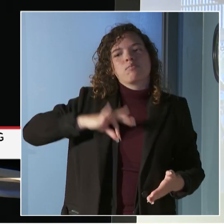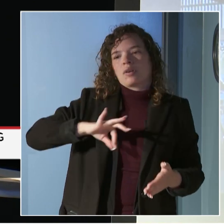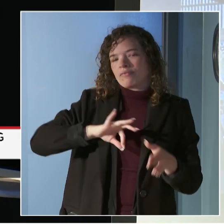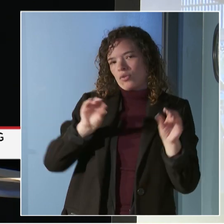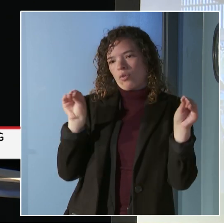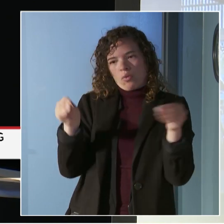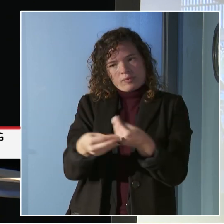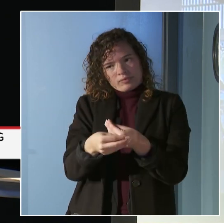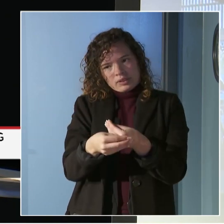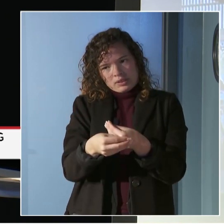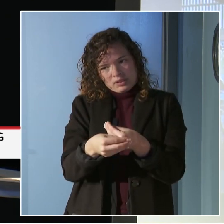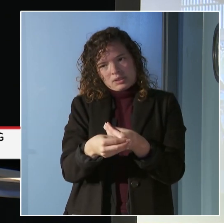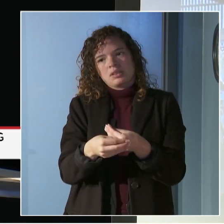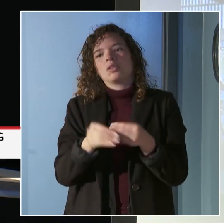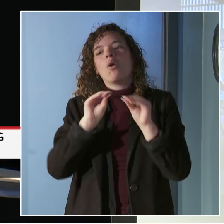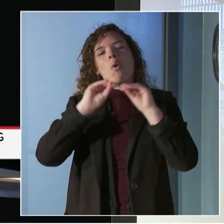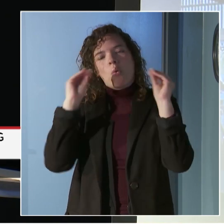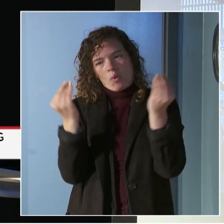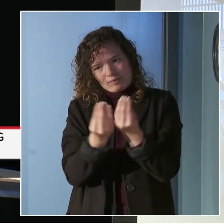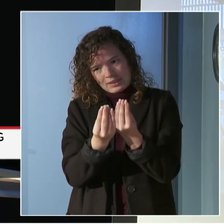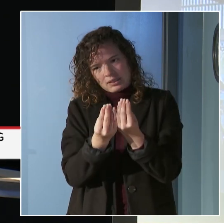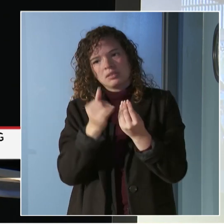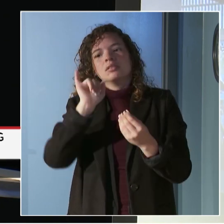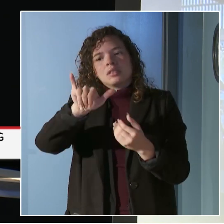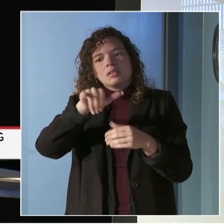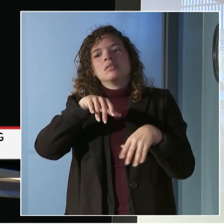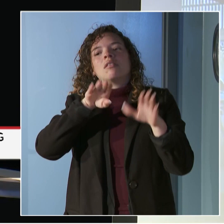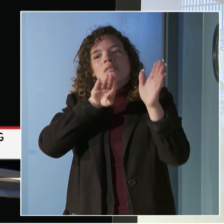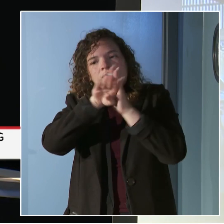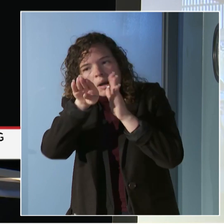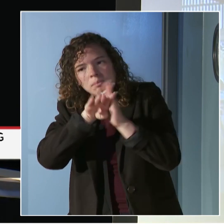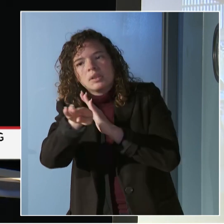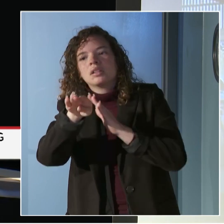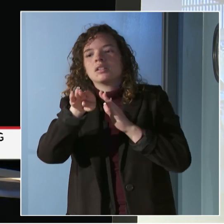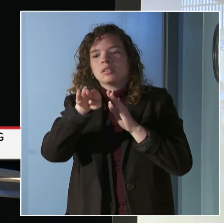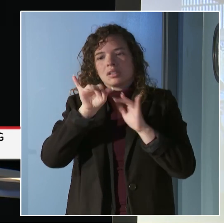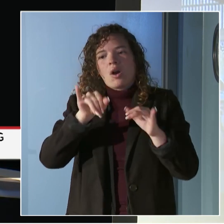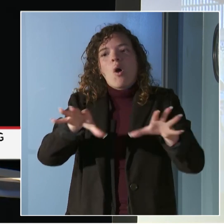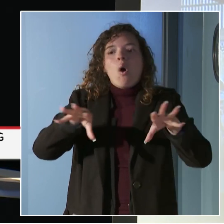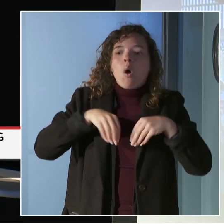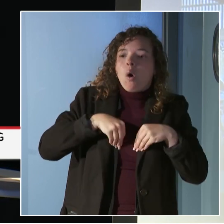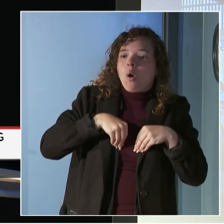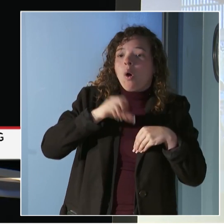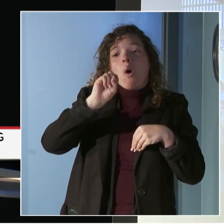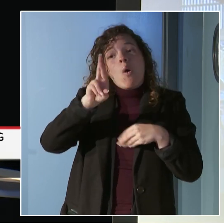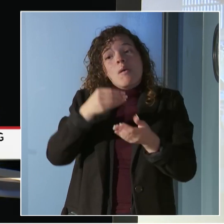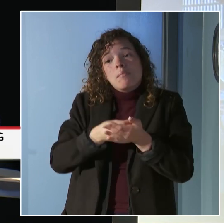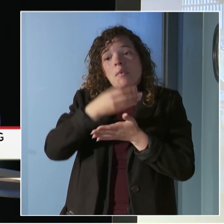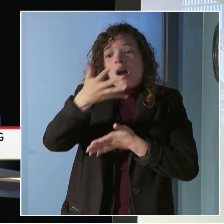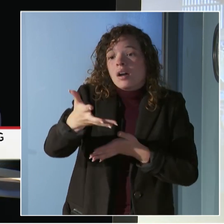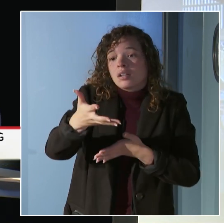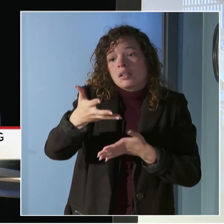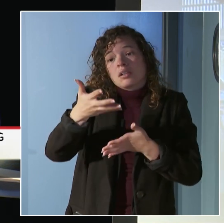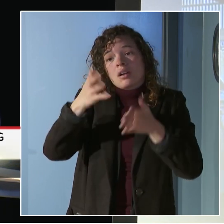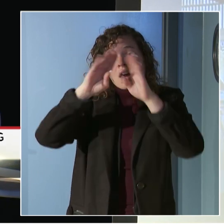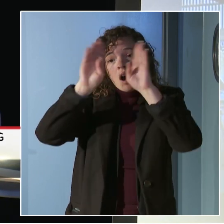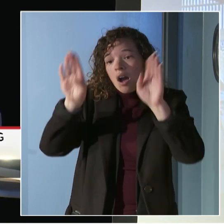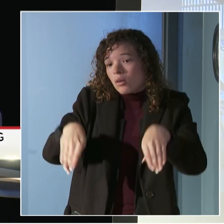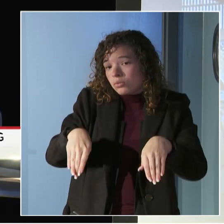and repairs of a facility they own, or in this case, for Sitar, towards the purchase of a new facility, Sitar Next